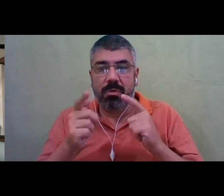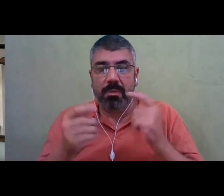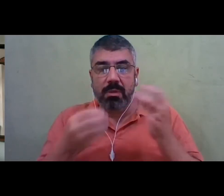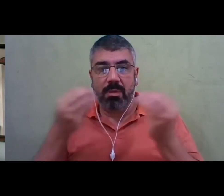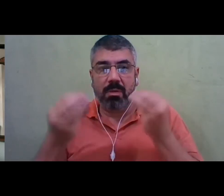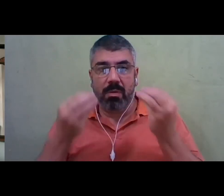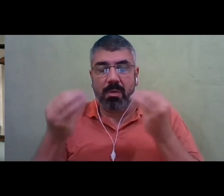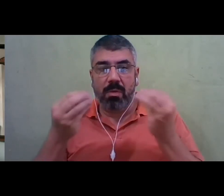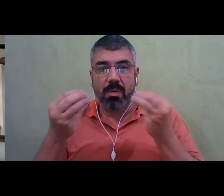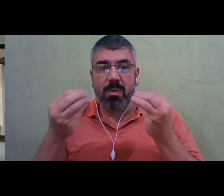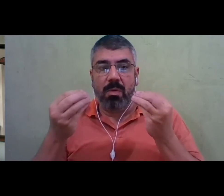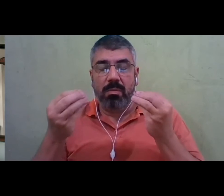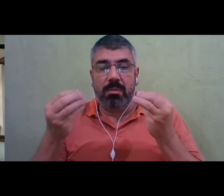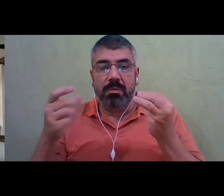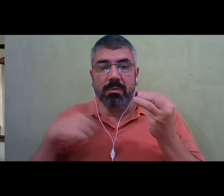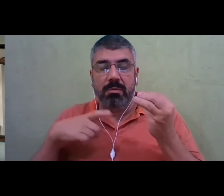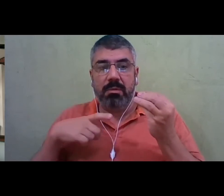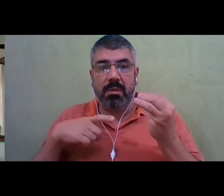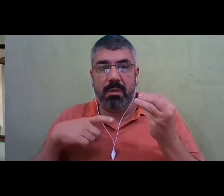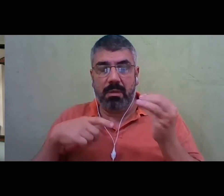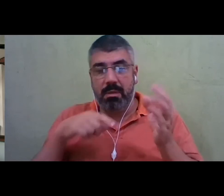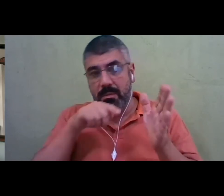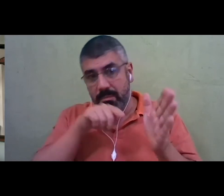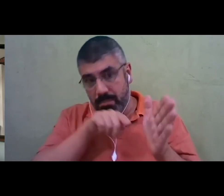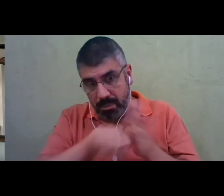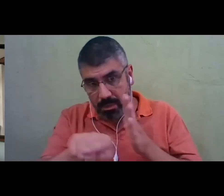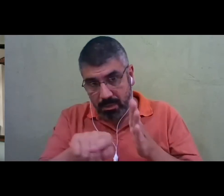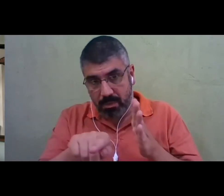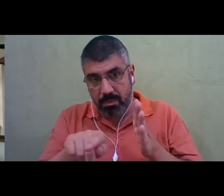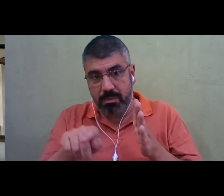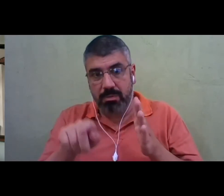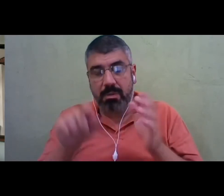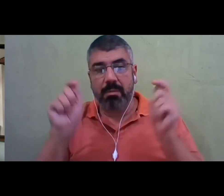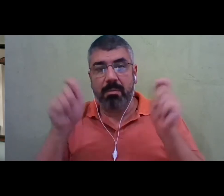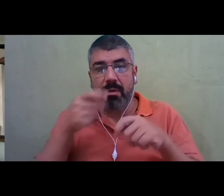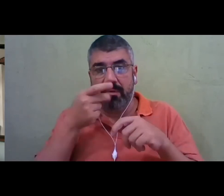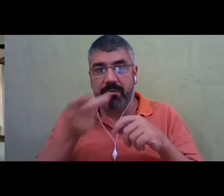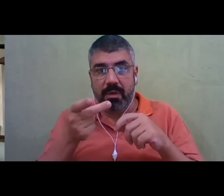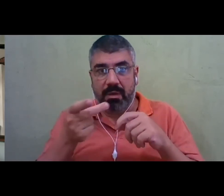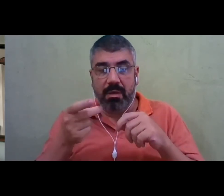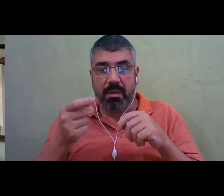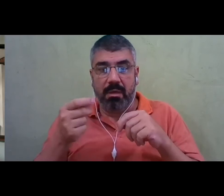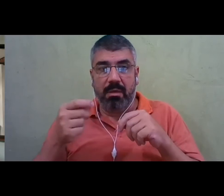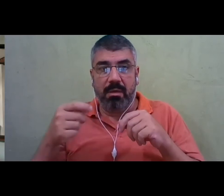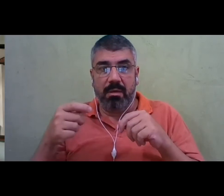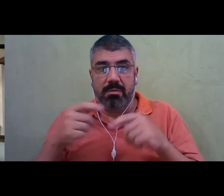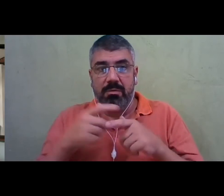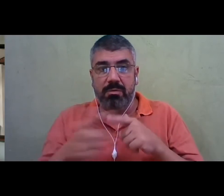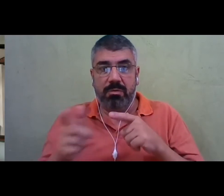person by mistake, someone I was discussing with some time ago. I now give the URL to